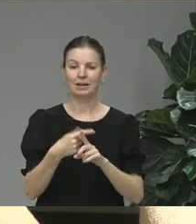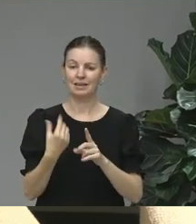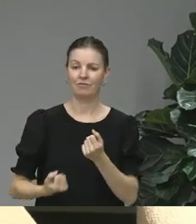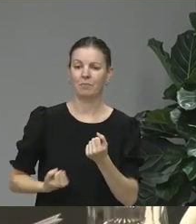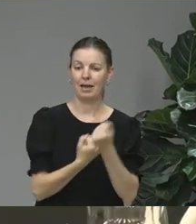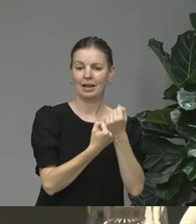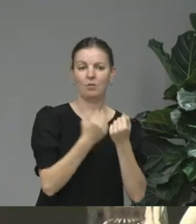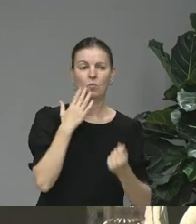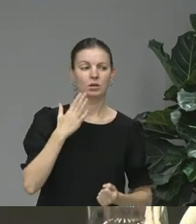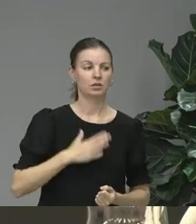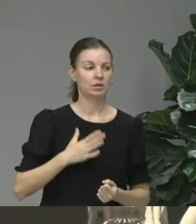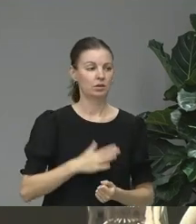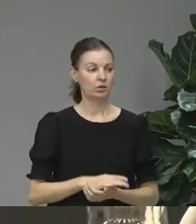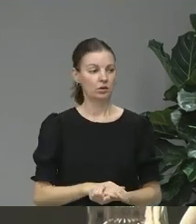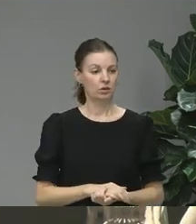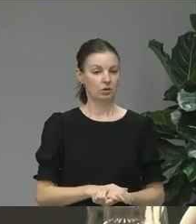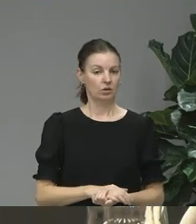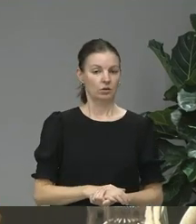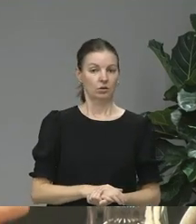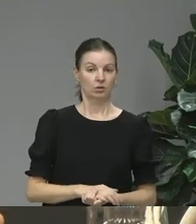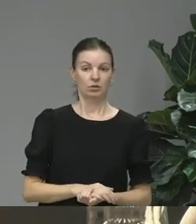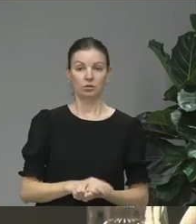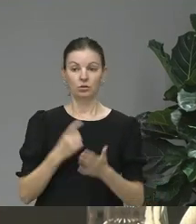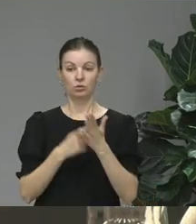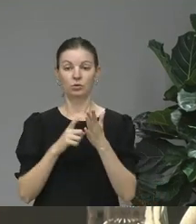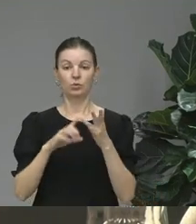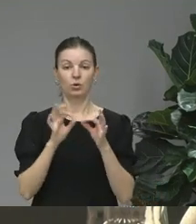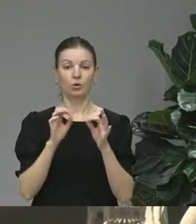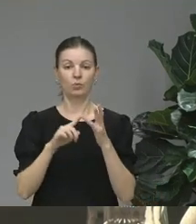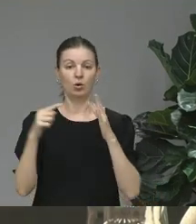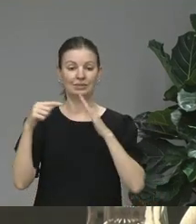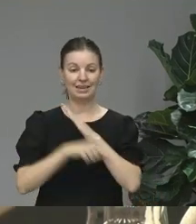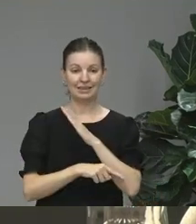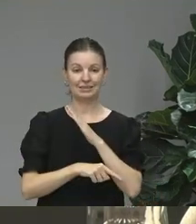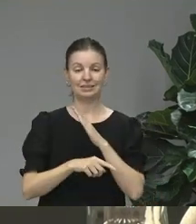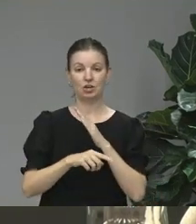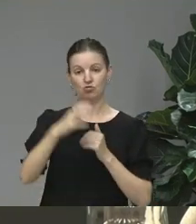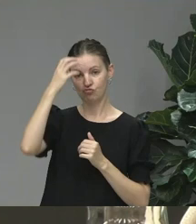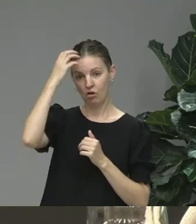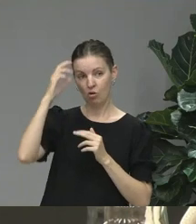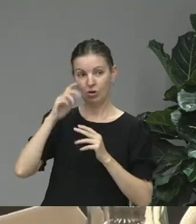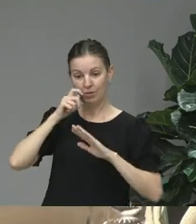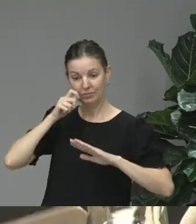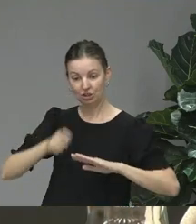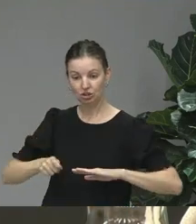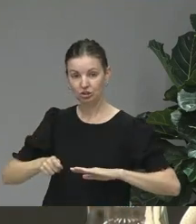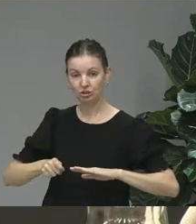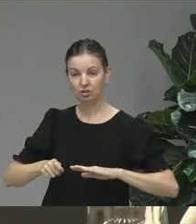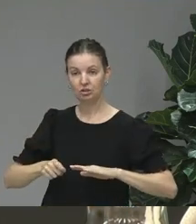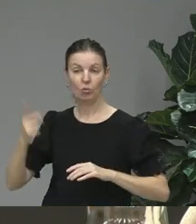Yeah. Terry, do you think the Robert Dett Royal Commission and the hearing that we, you know, we're listening to every